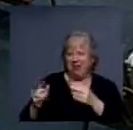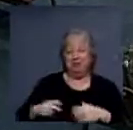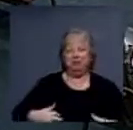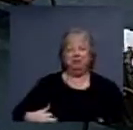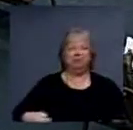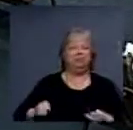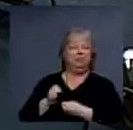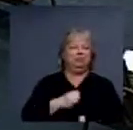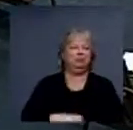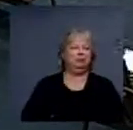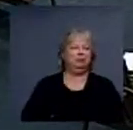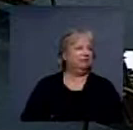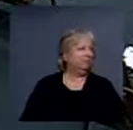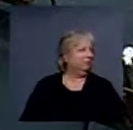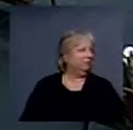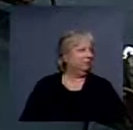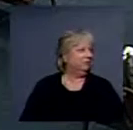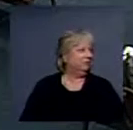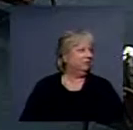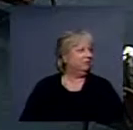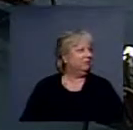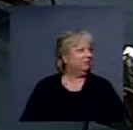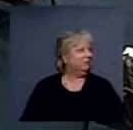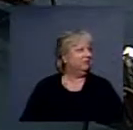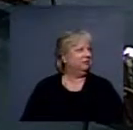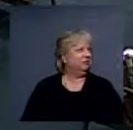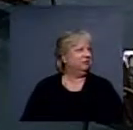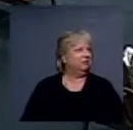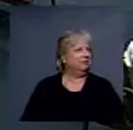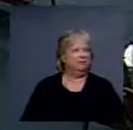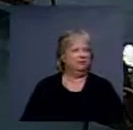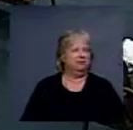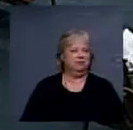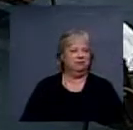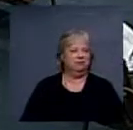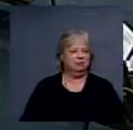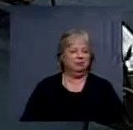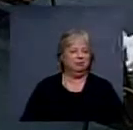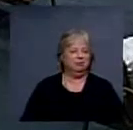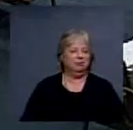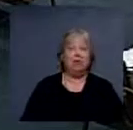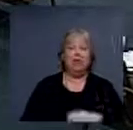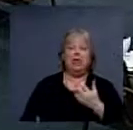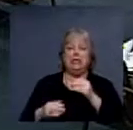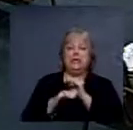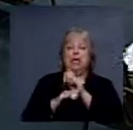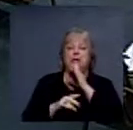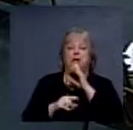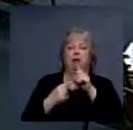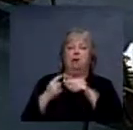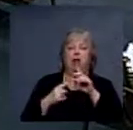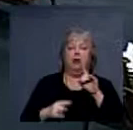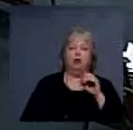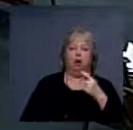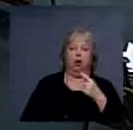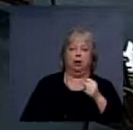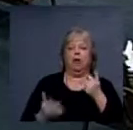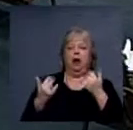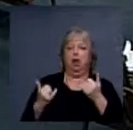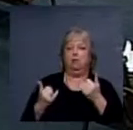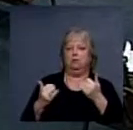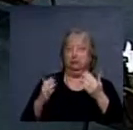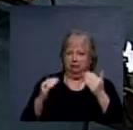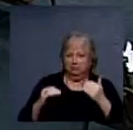I just hit your button accidentally. about dogs tonight, so now we're going to talk about chickens.